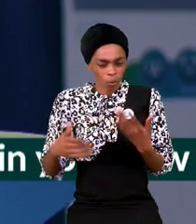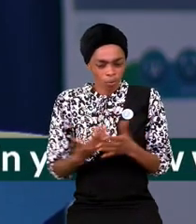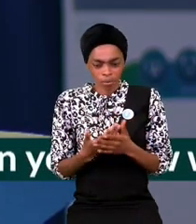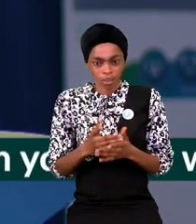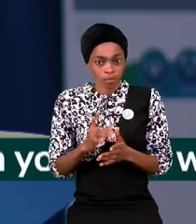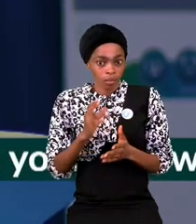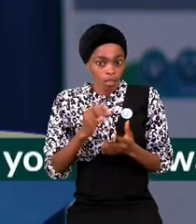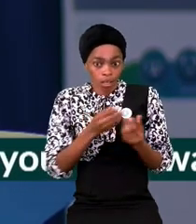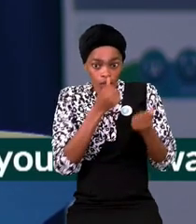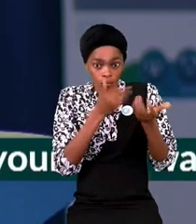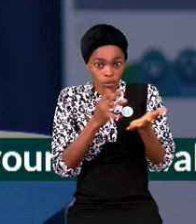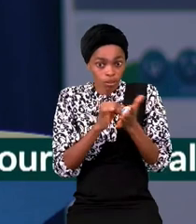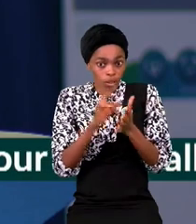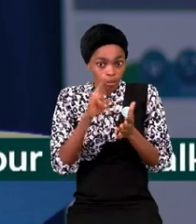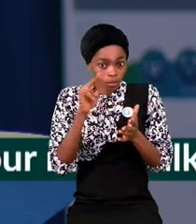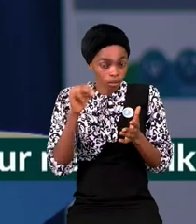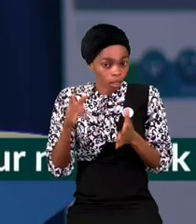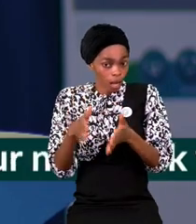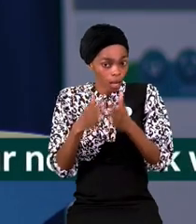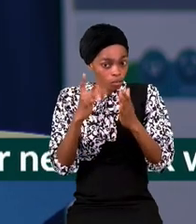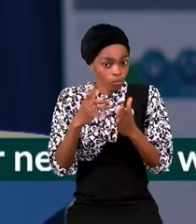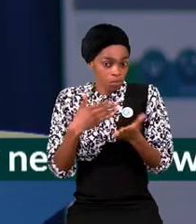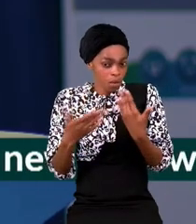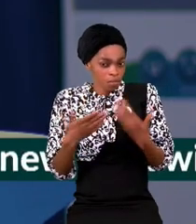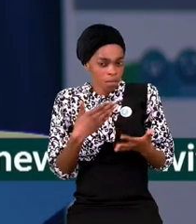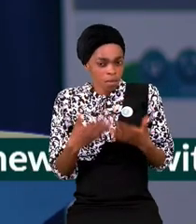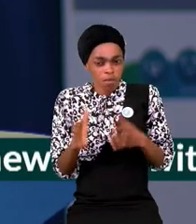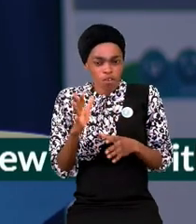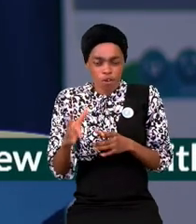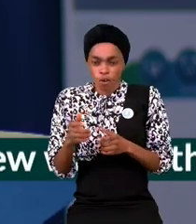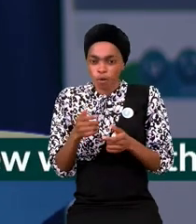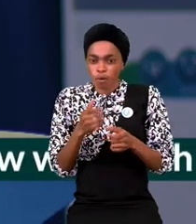and you gave your life to Christ after the pastor's message